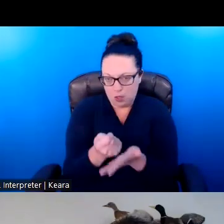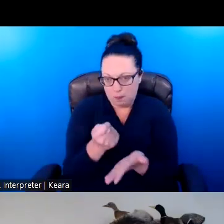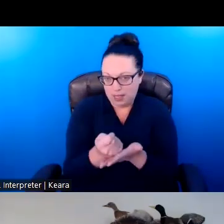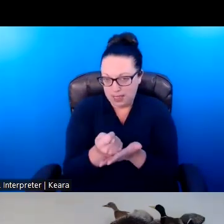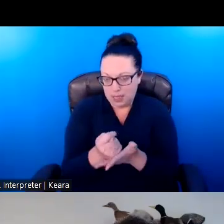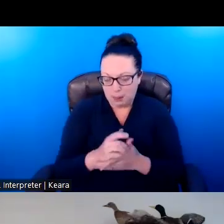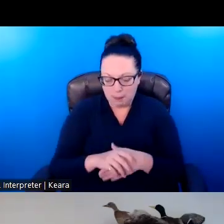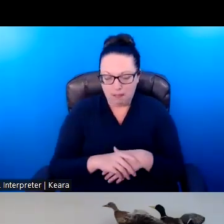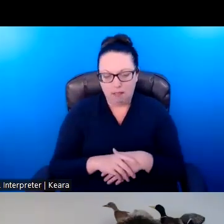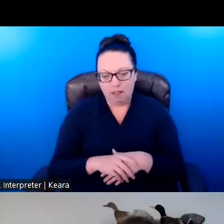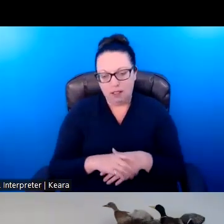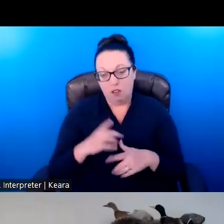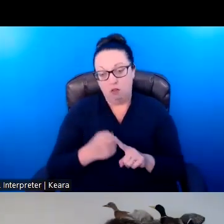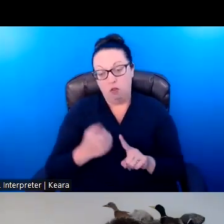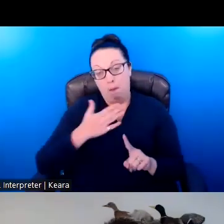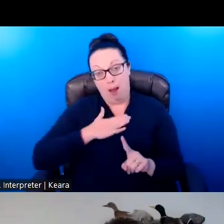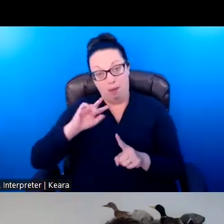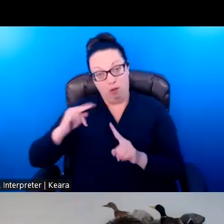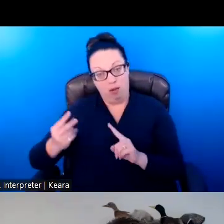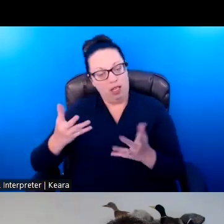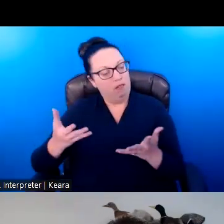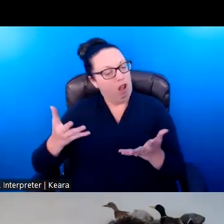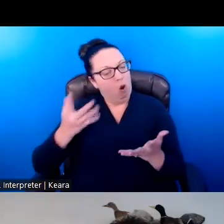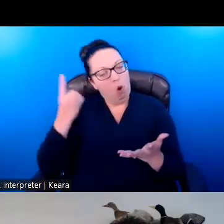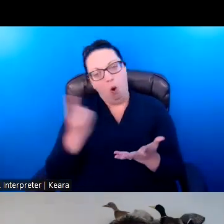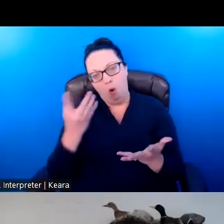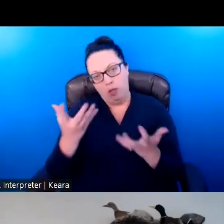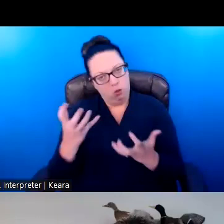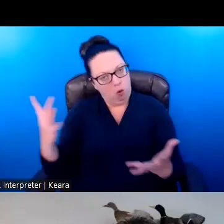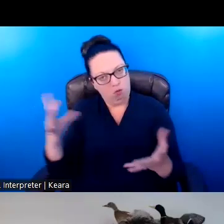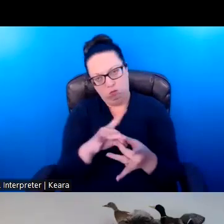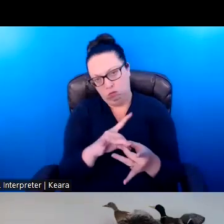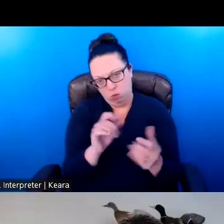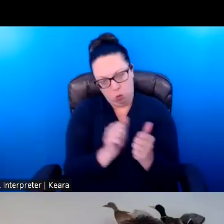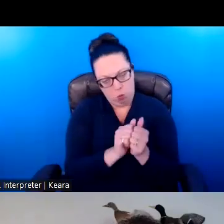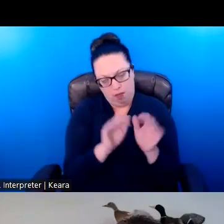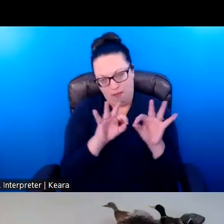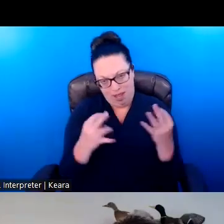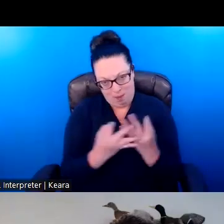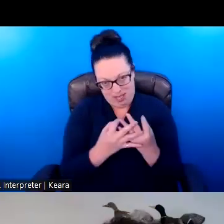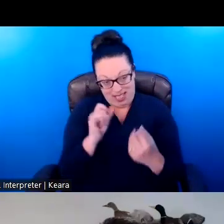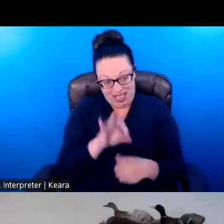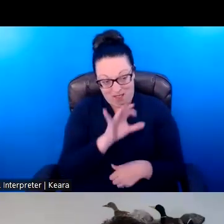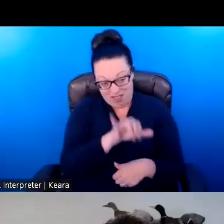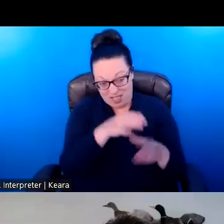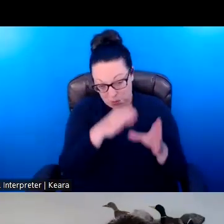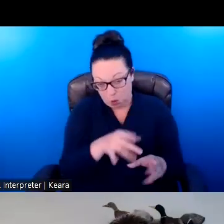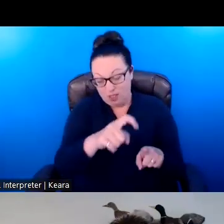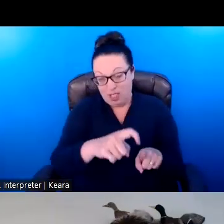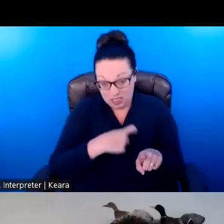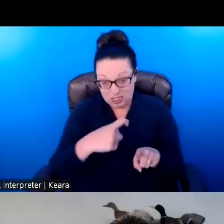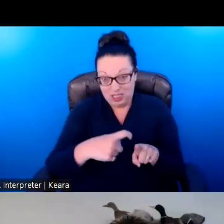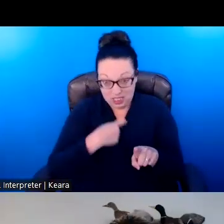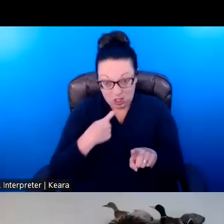standpoint, I always, and my whole team, always want to get in connection with that family. And if that person keeps trying in various ways to do